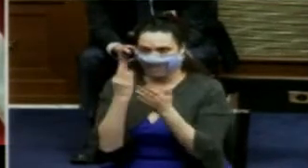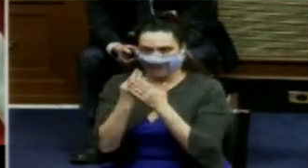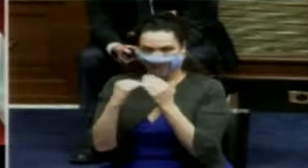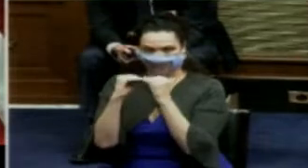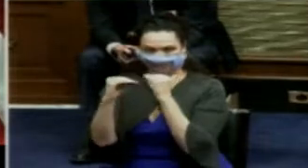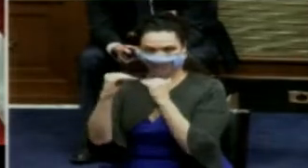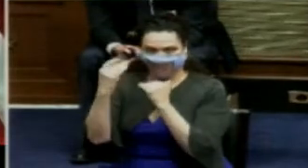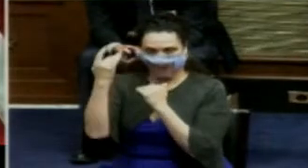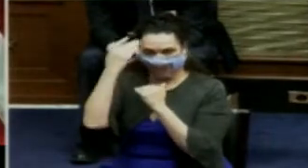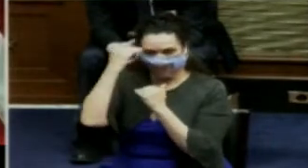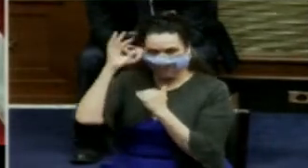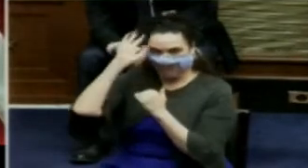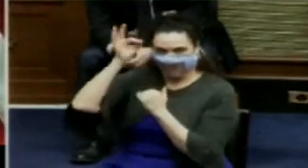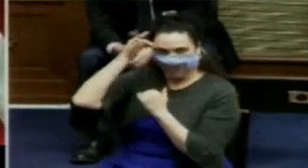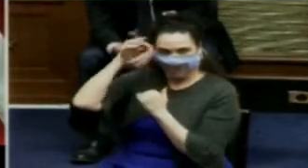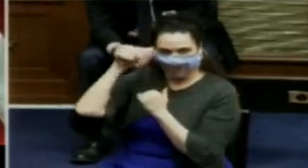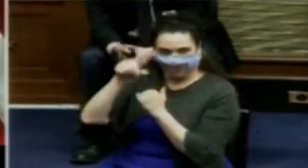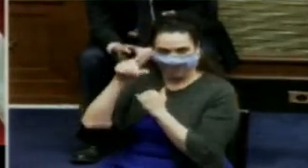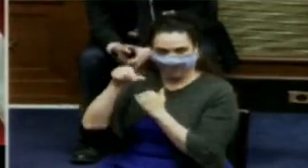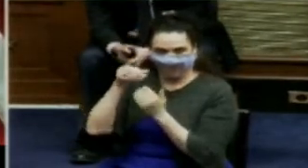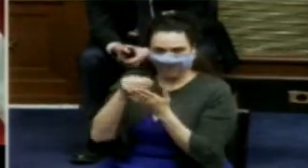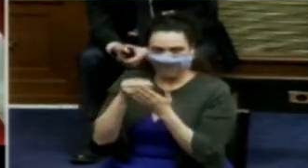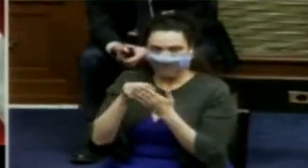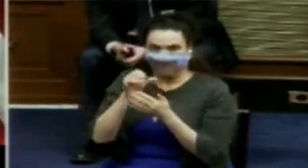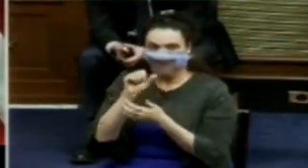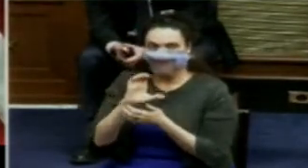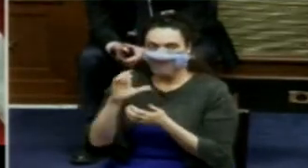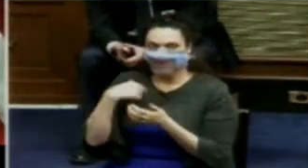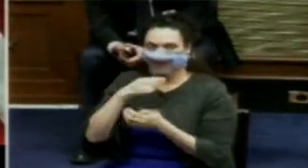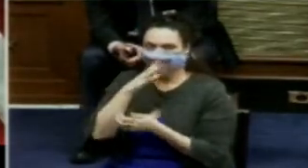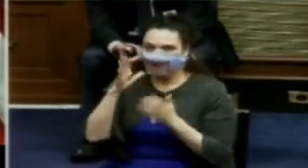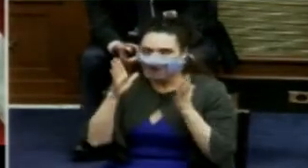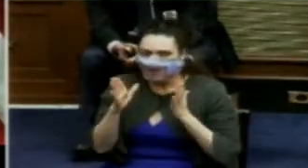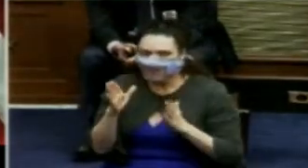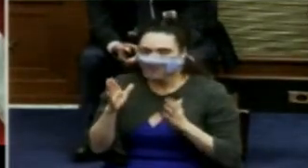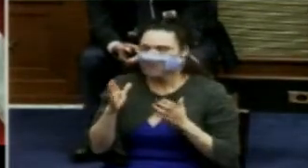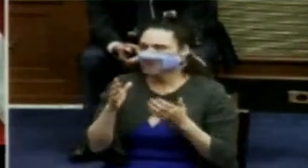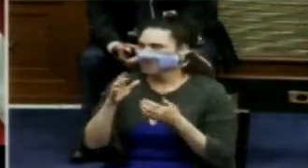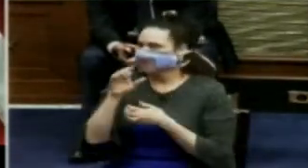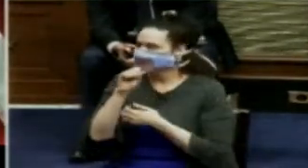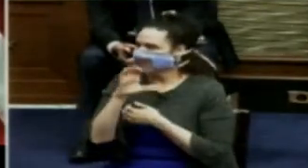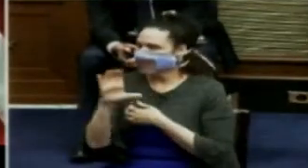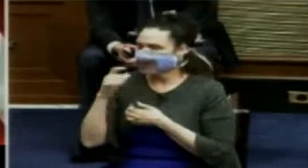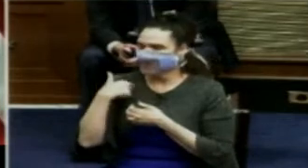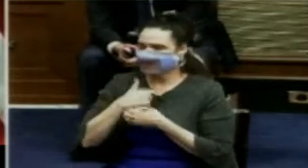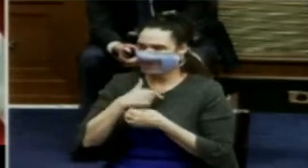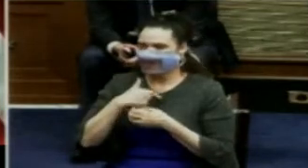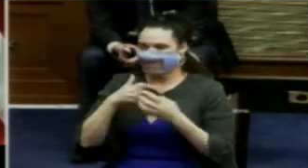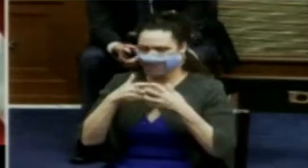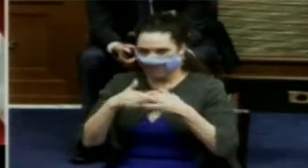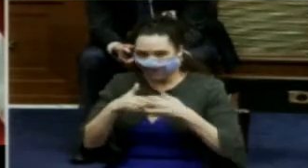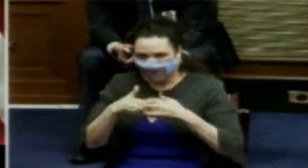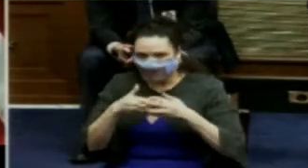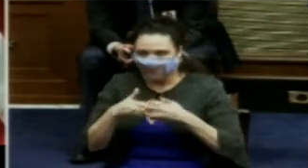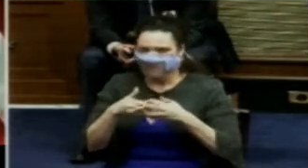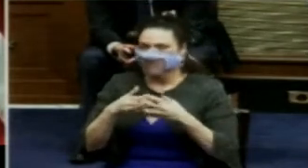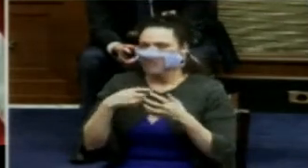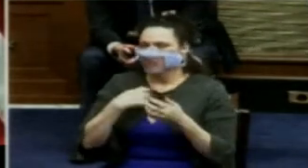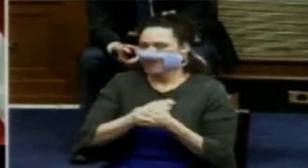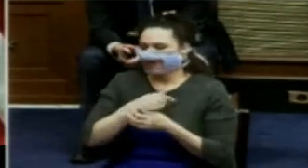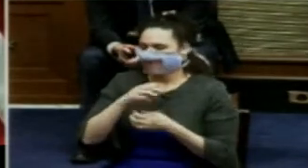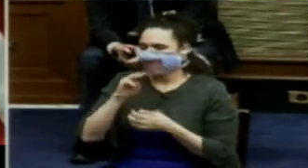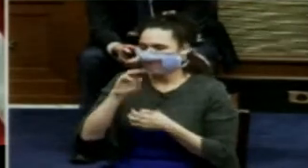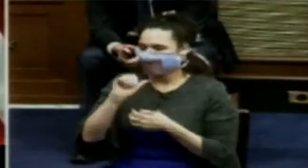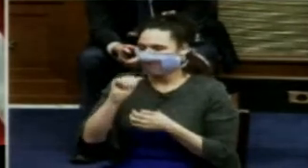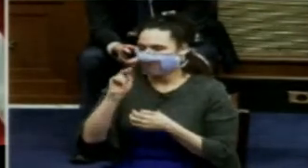income. In South Carolina, we have farming. In South Carolina, we have manufacturing. In South Carolina, we have mining. This new